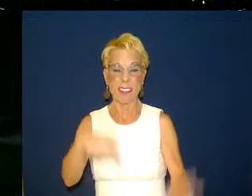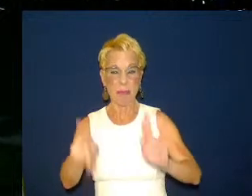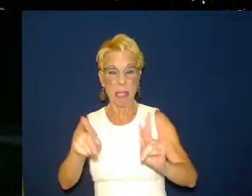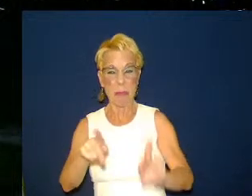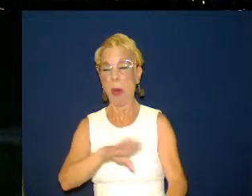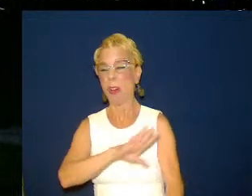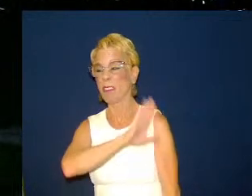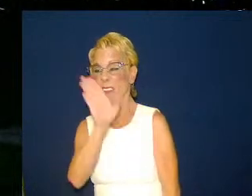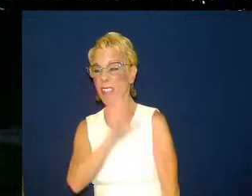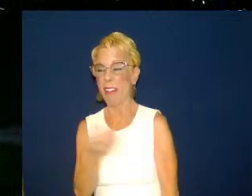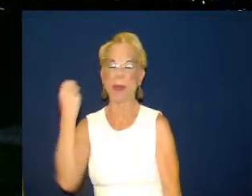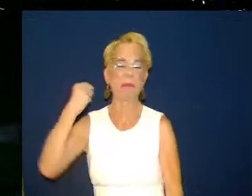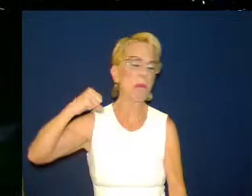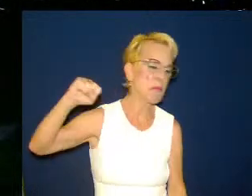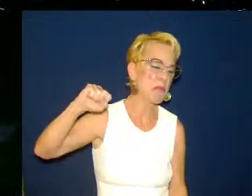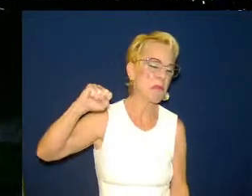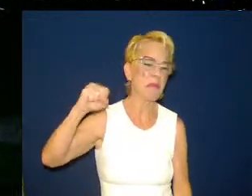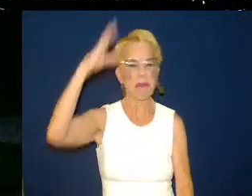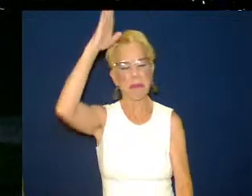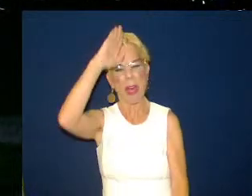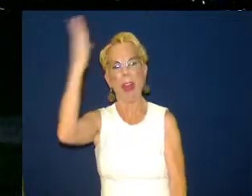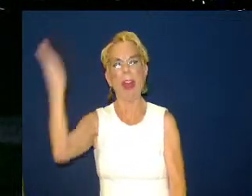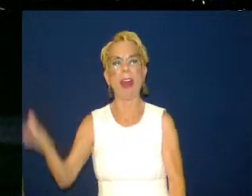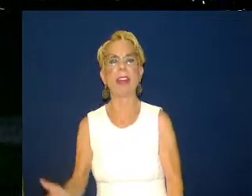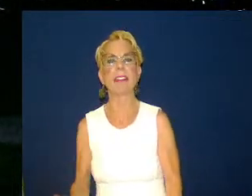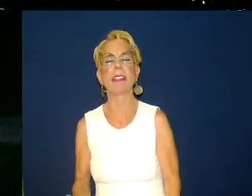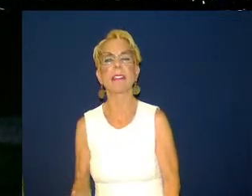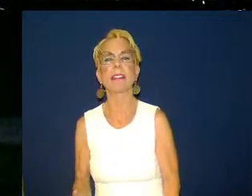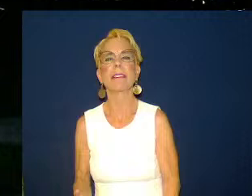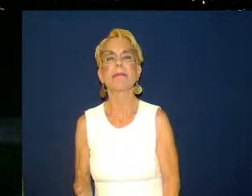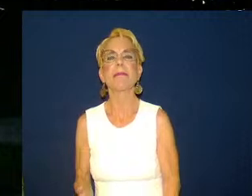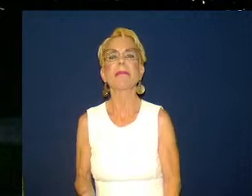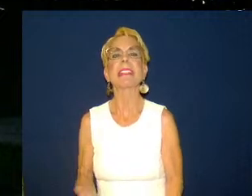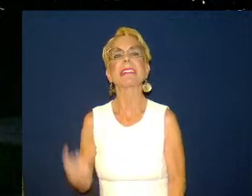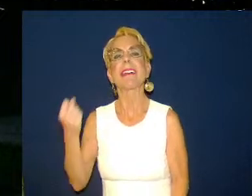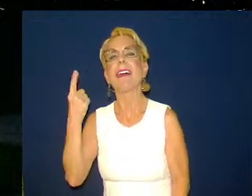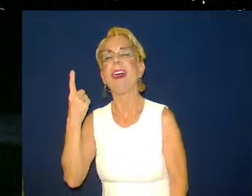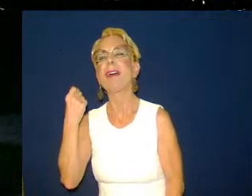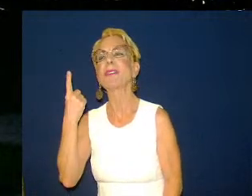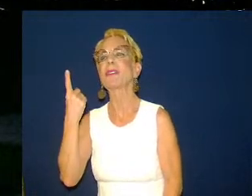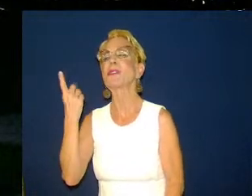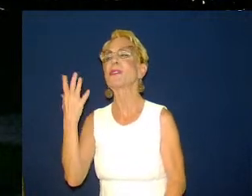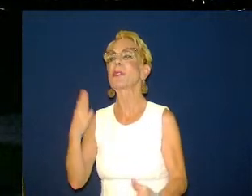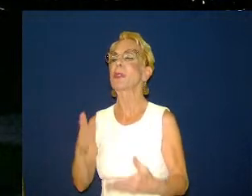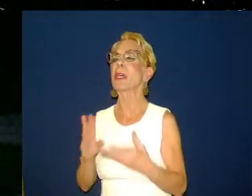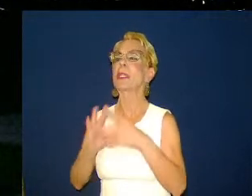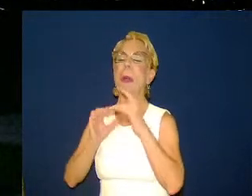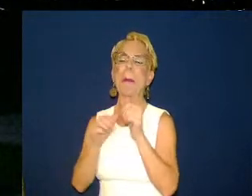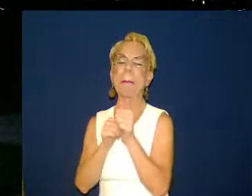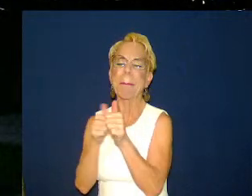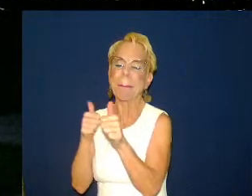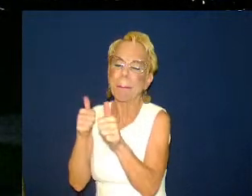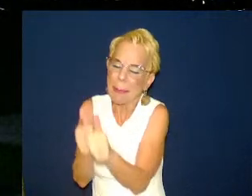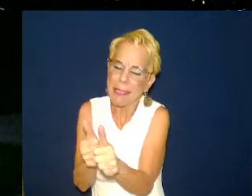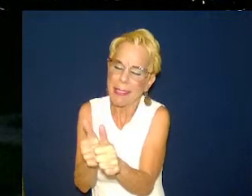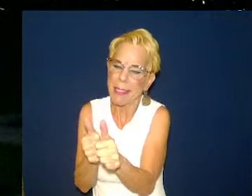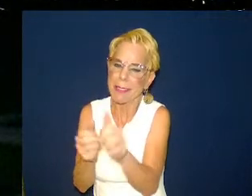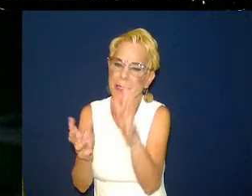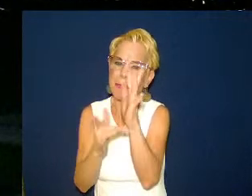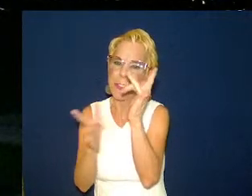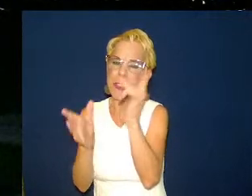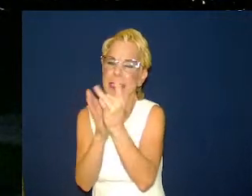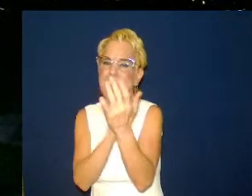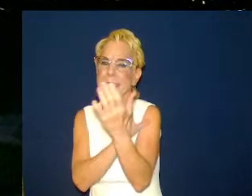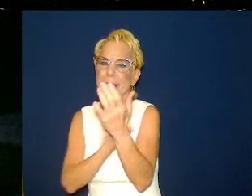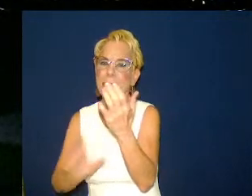plan. They refused to deny Him. They understood that obedience to Christ and a continual acknowledgement of Him